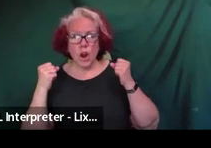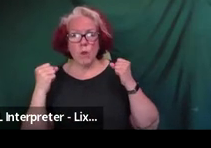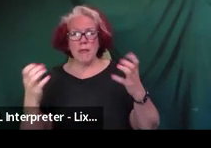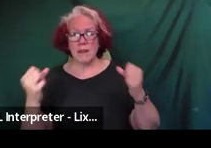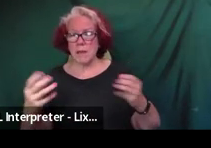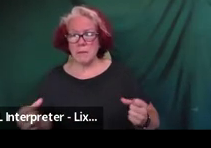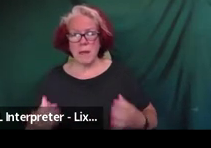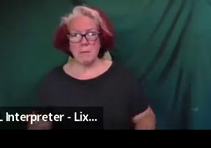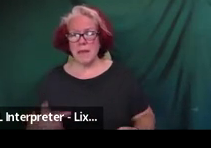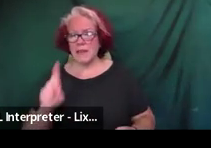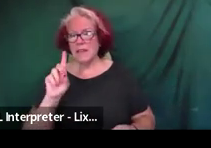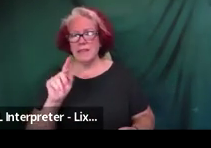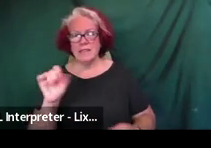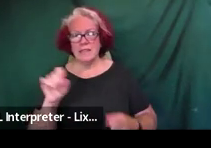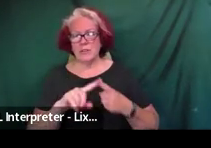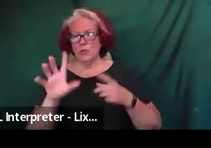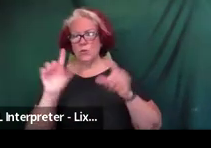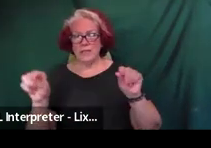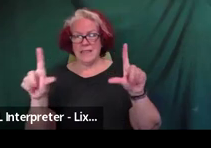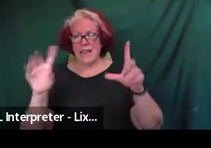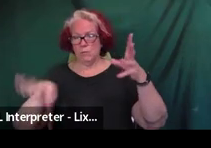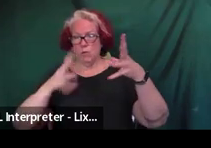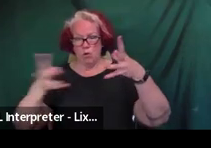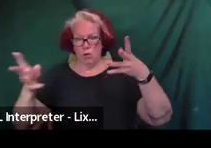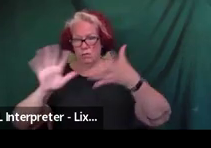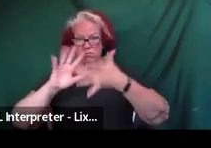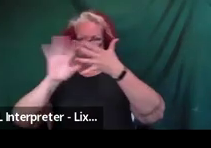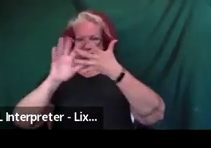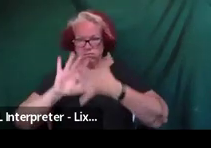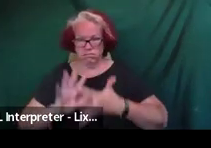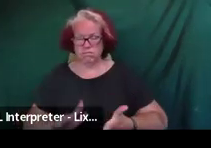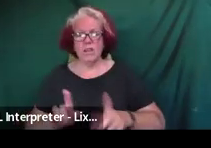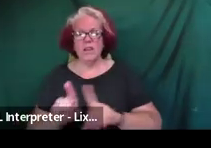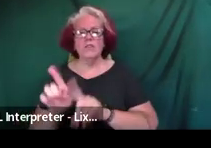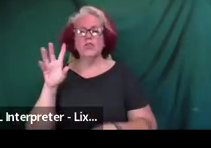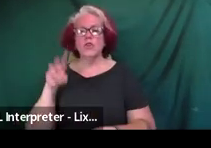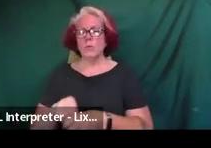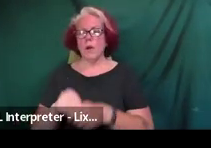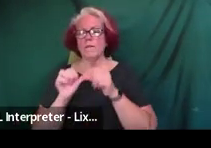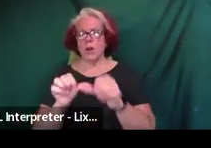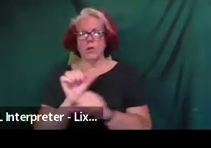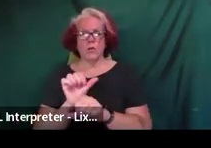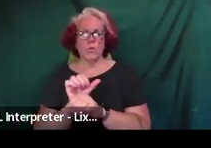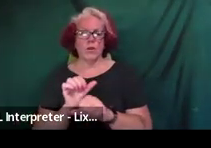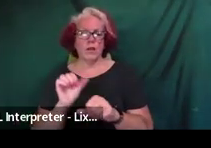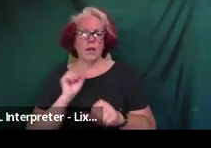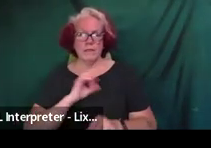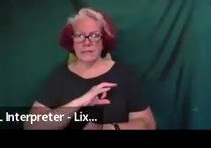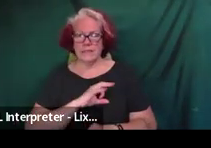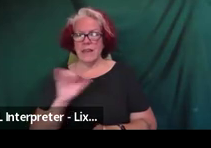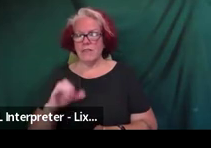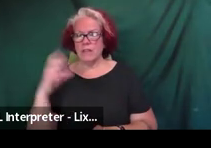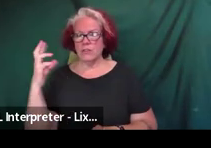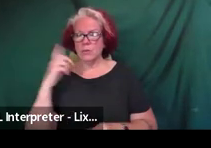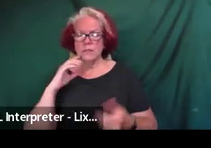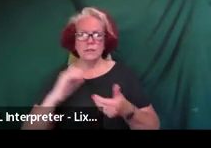to this dashboard. Yes. It is also part of the ongoing work of the staff, and I think that is why there's that collaboration